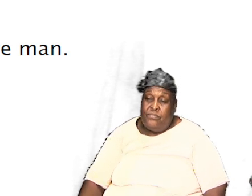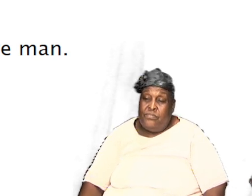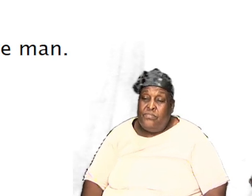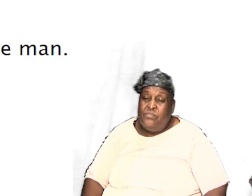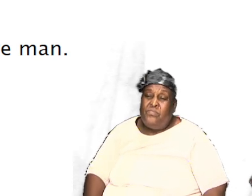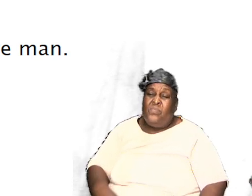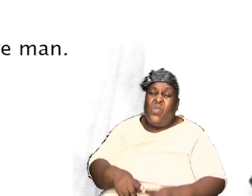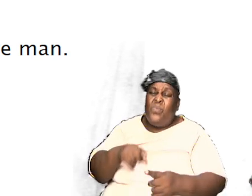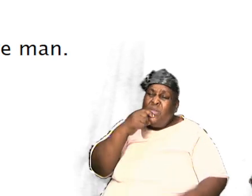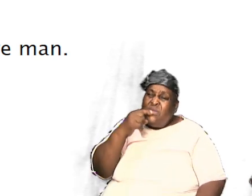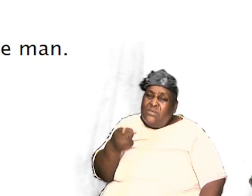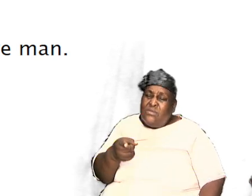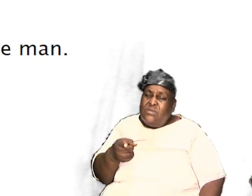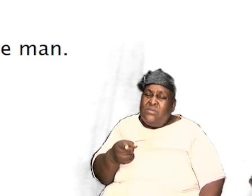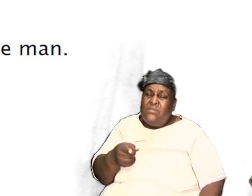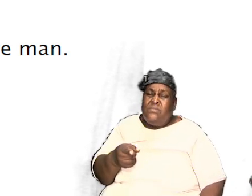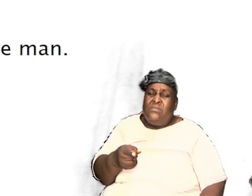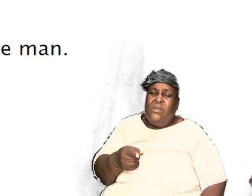So when you say that